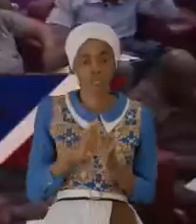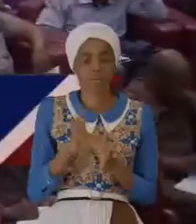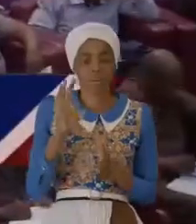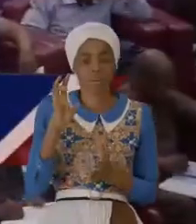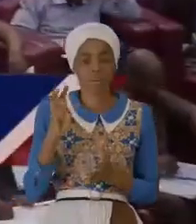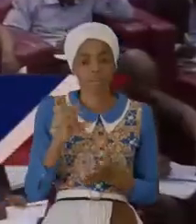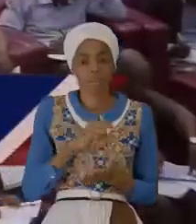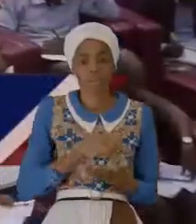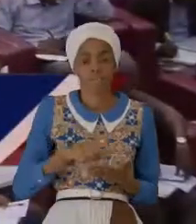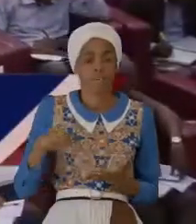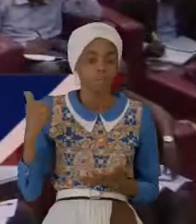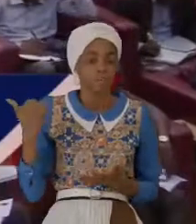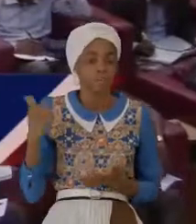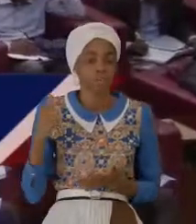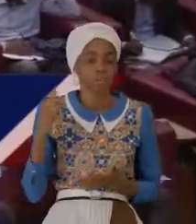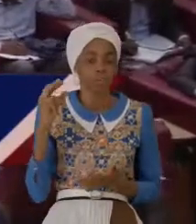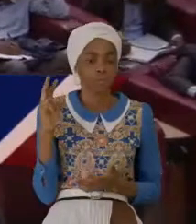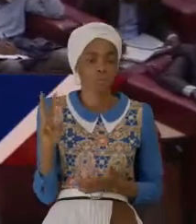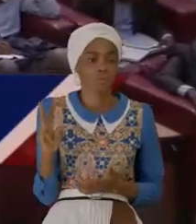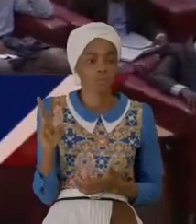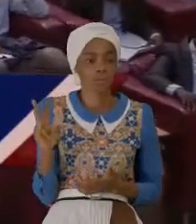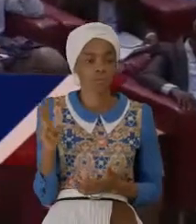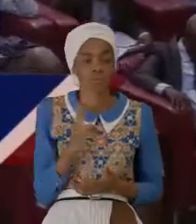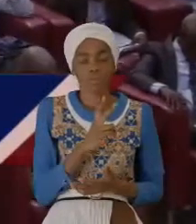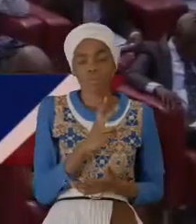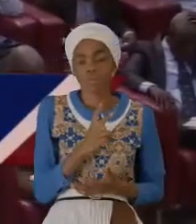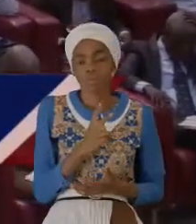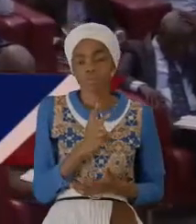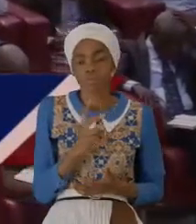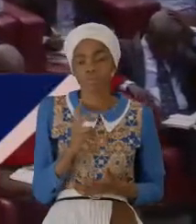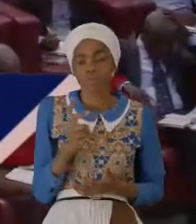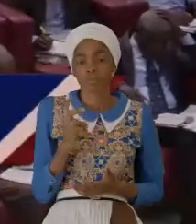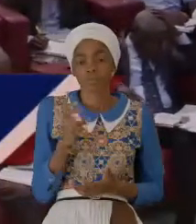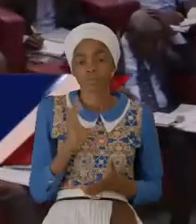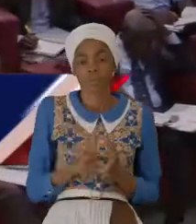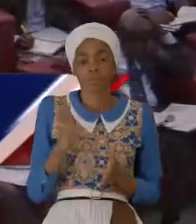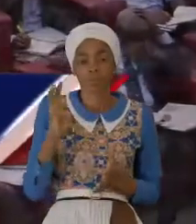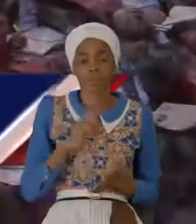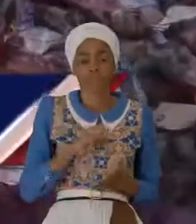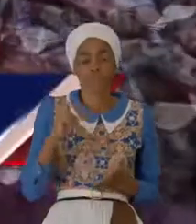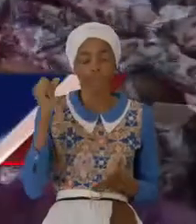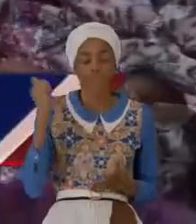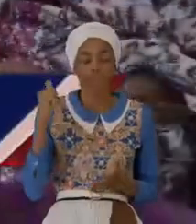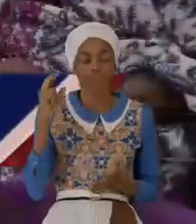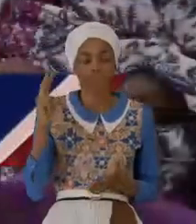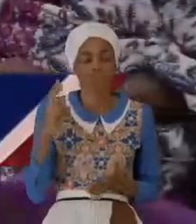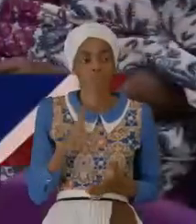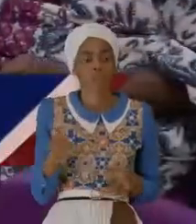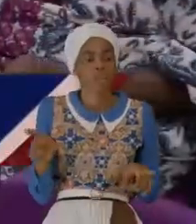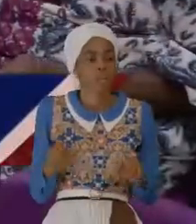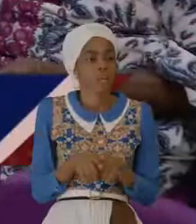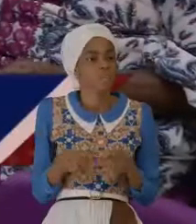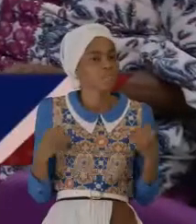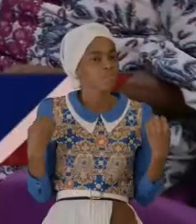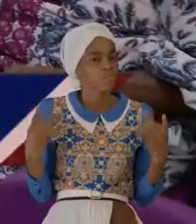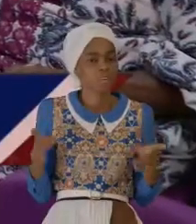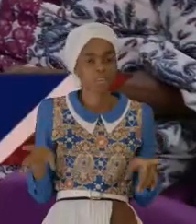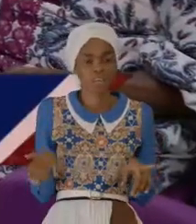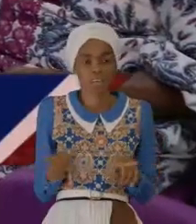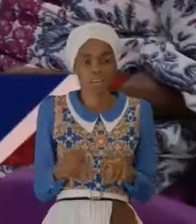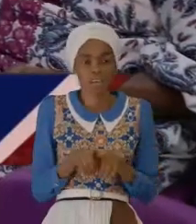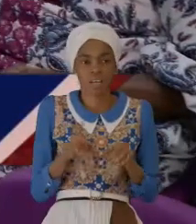from verse 12. it tells us in verse 12 as many as